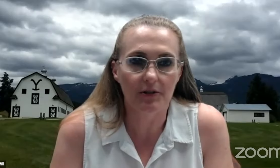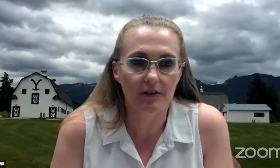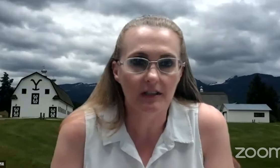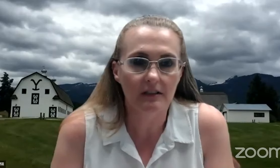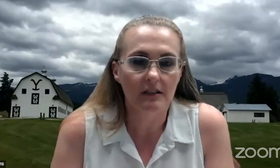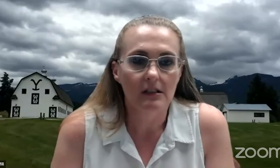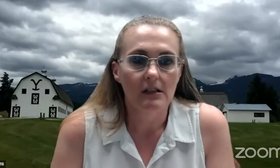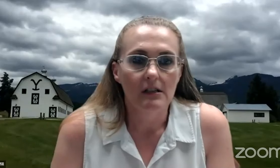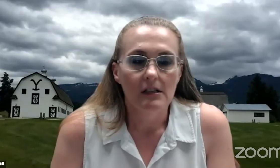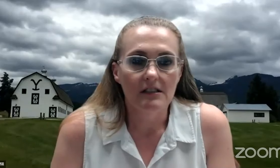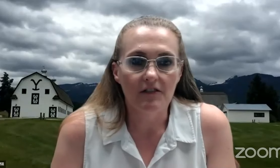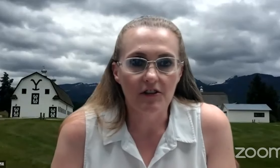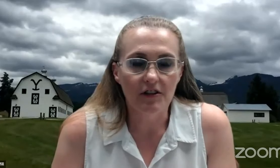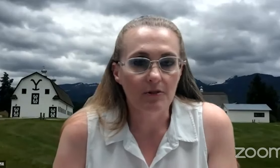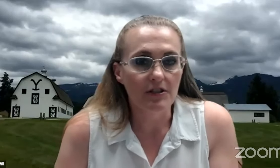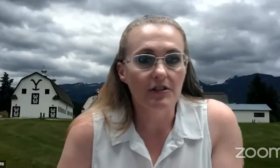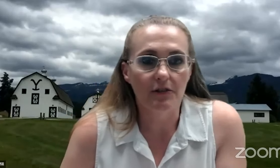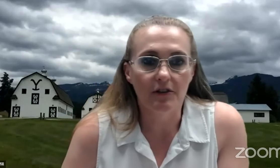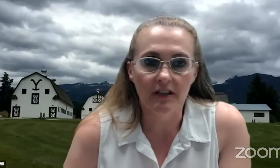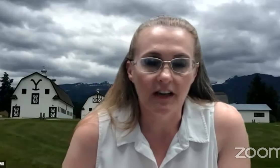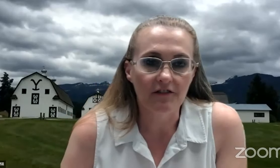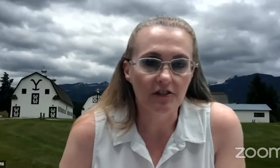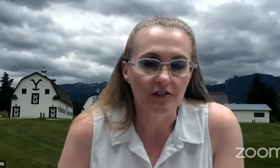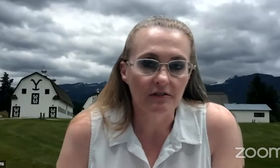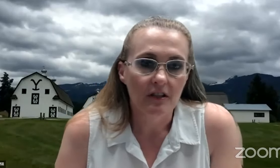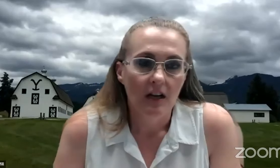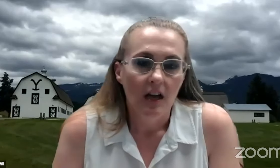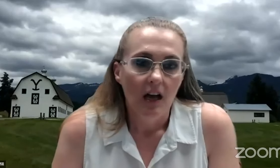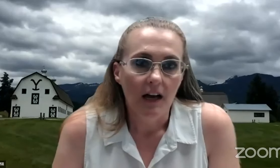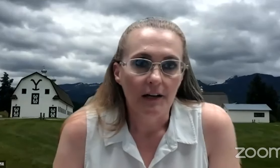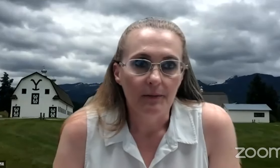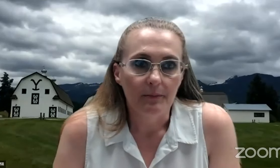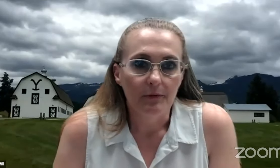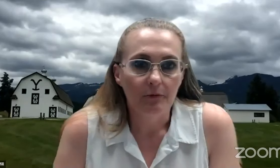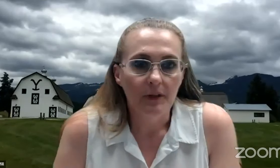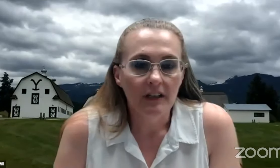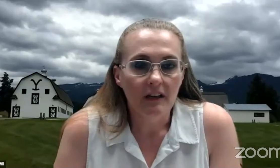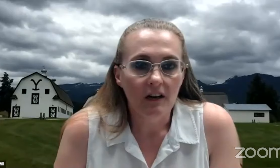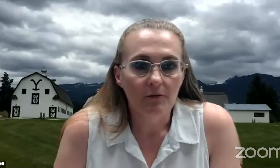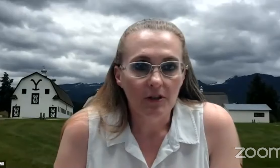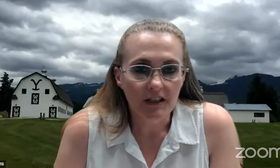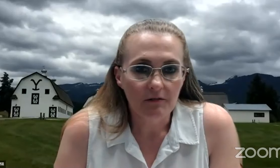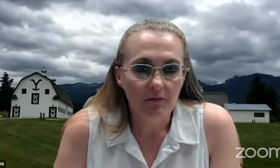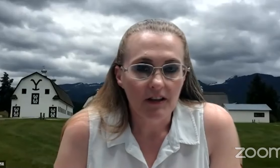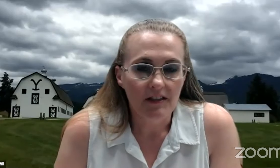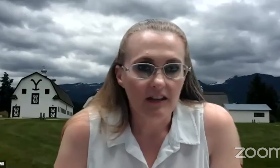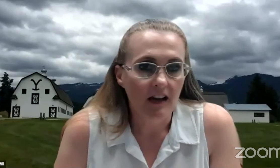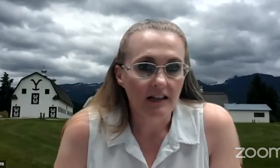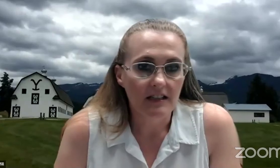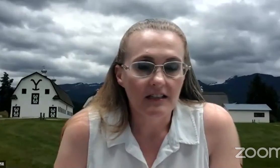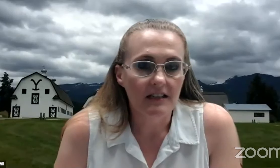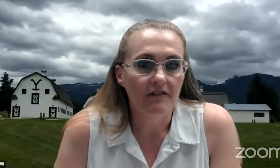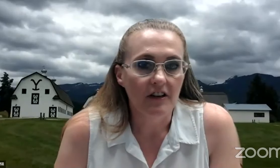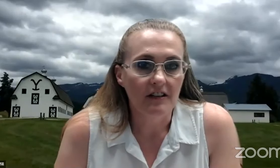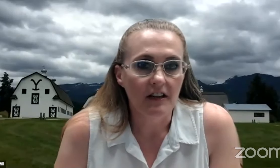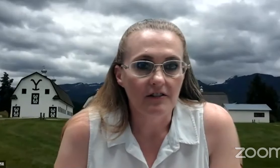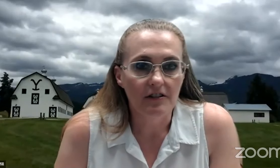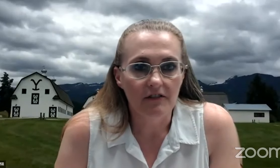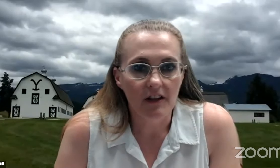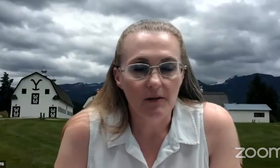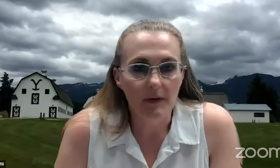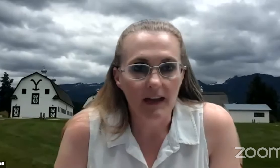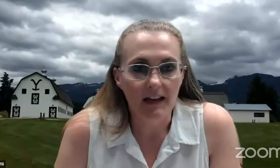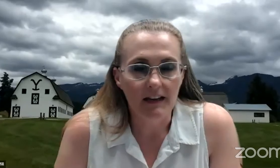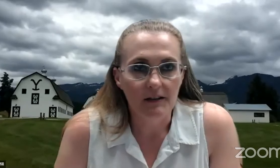to 2:30, 7:30 in the morning to 2:30 in the afternoon. We are working with the IT staff right now